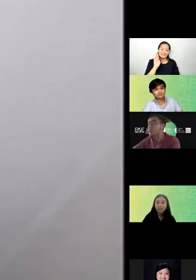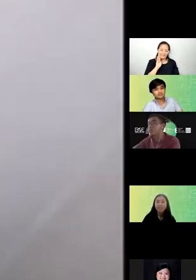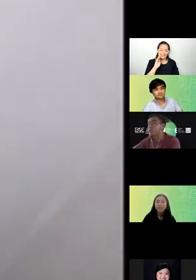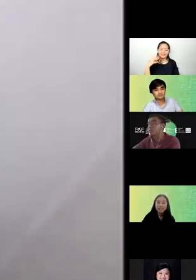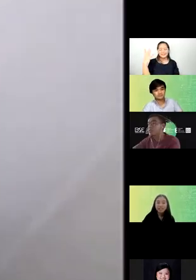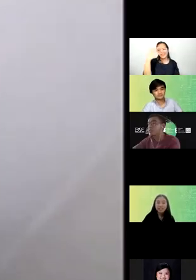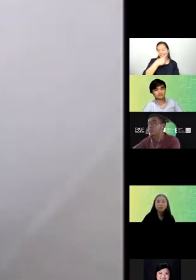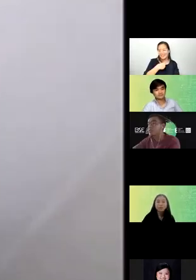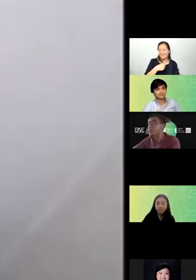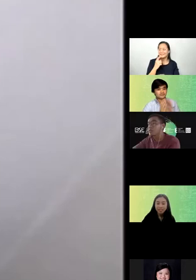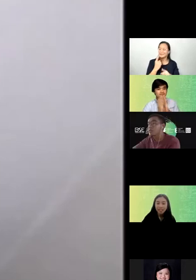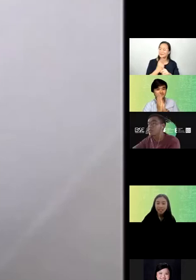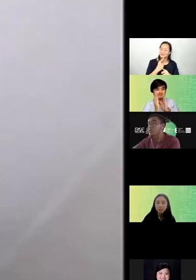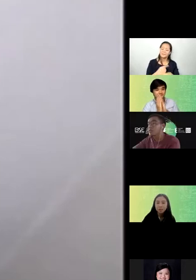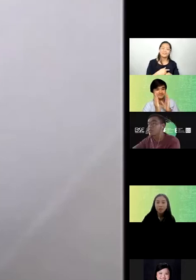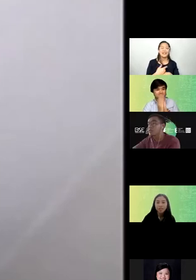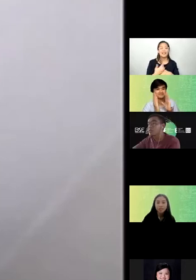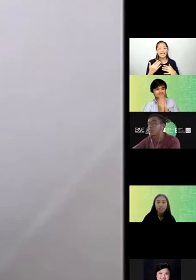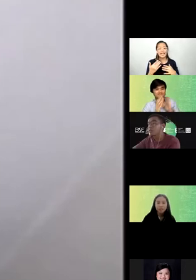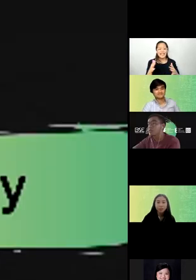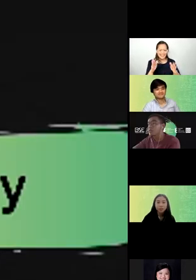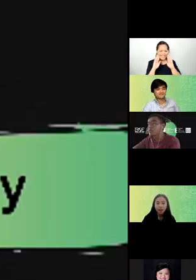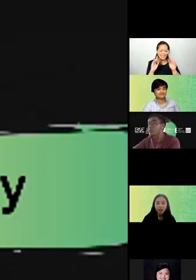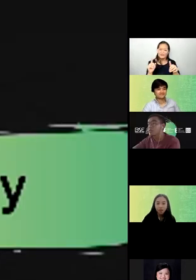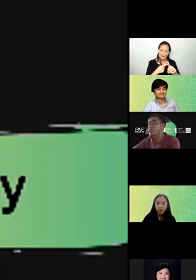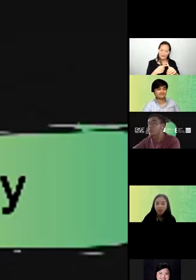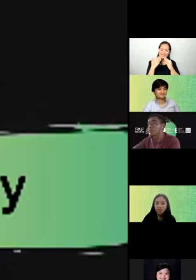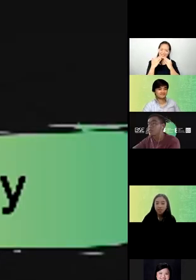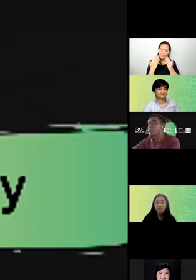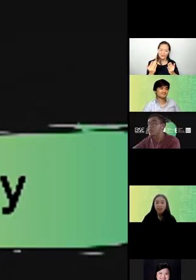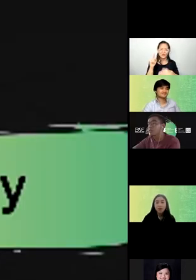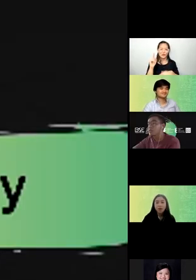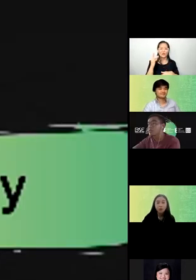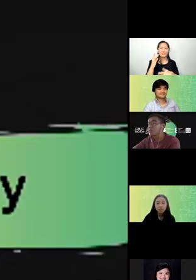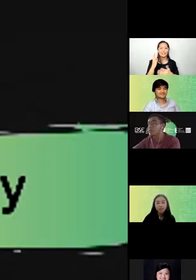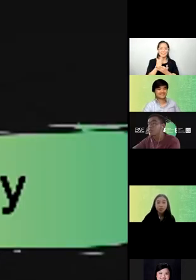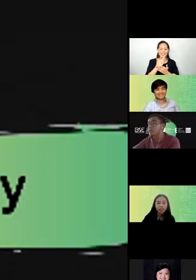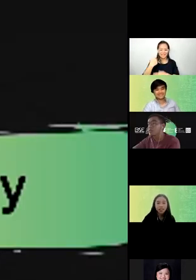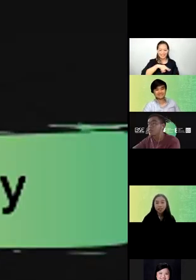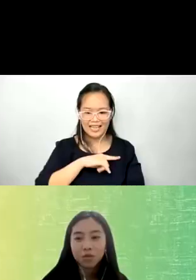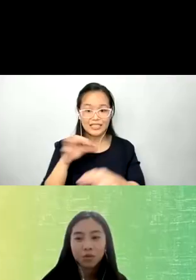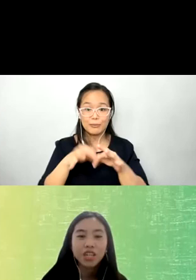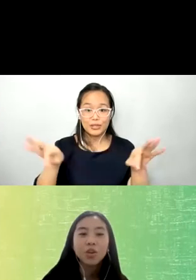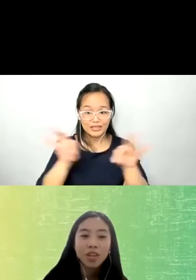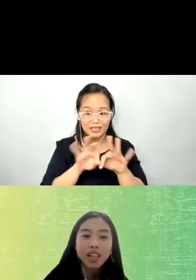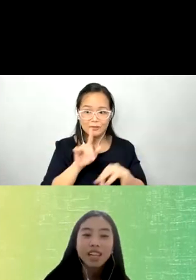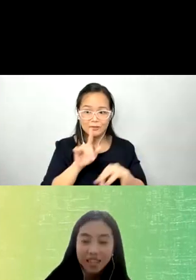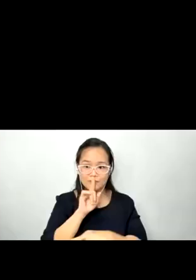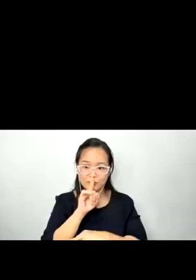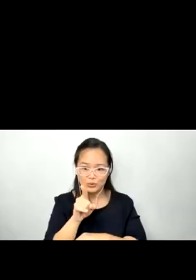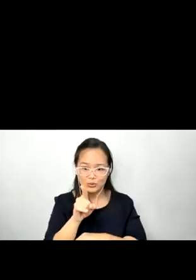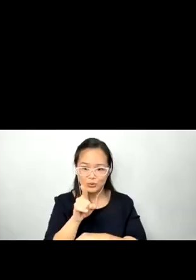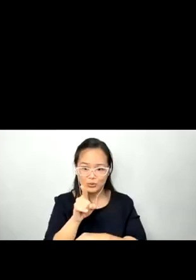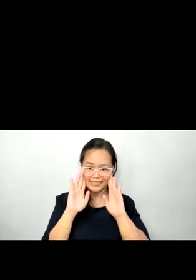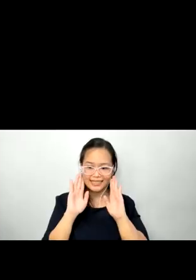nun. Listen first. Thank you so much for sharing with us how important it really is to genuinely